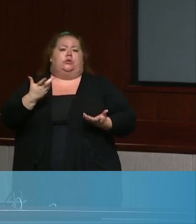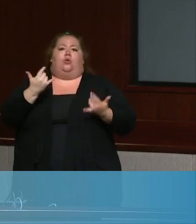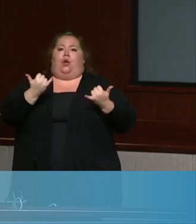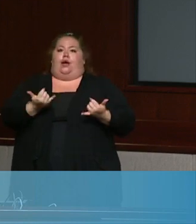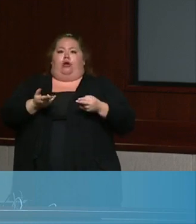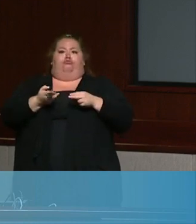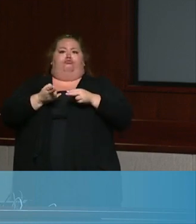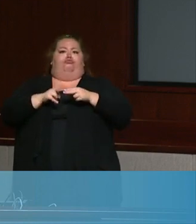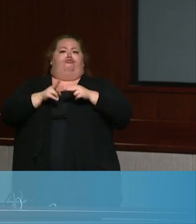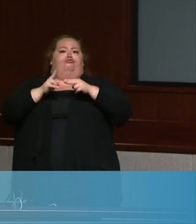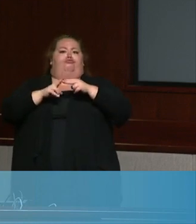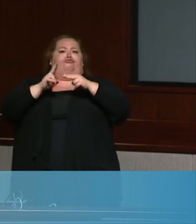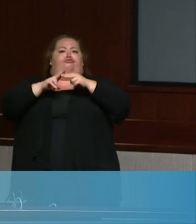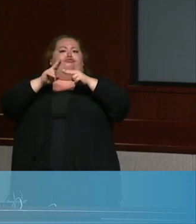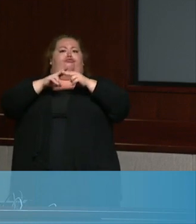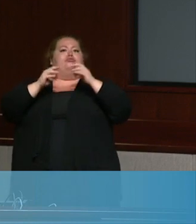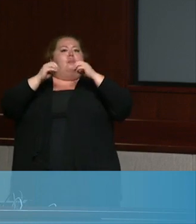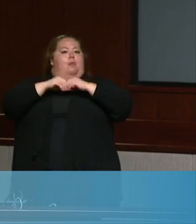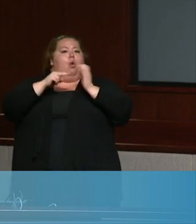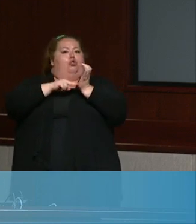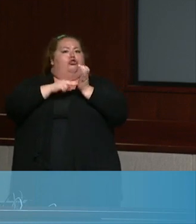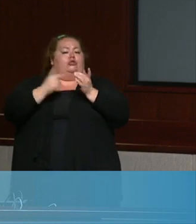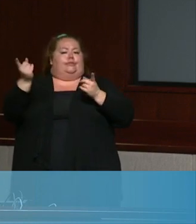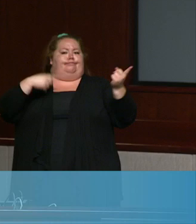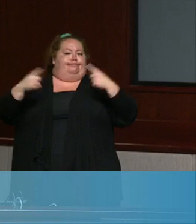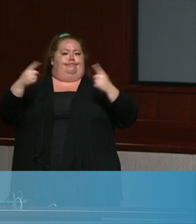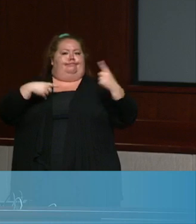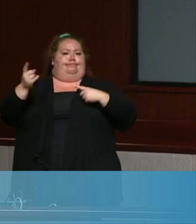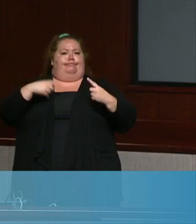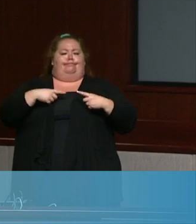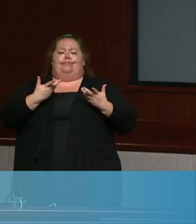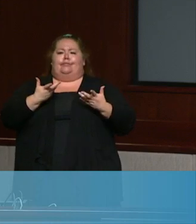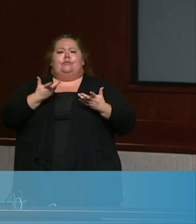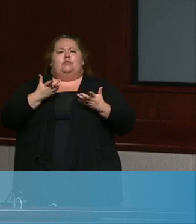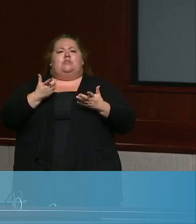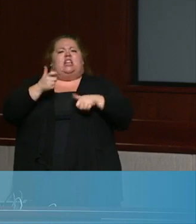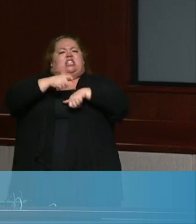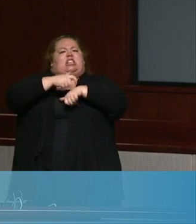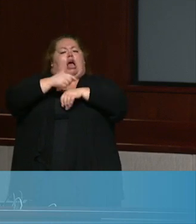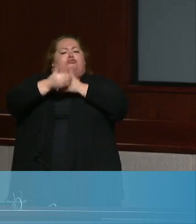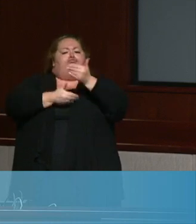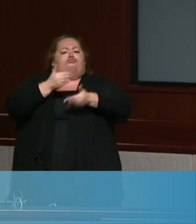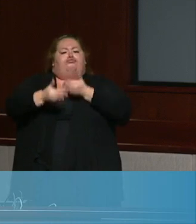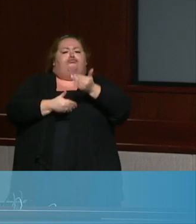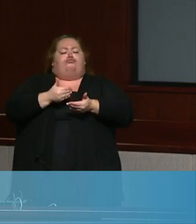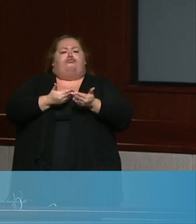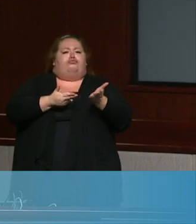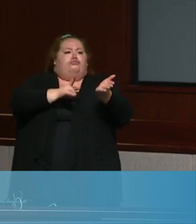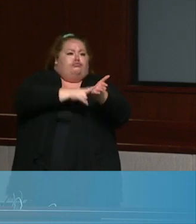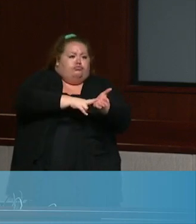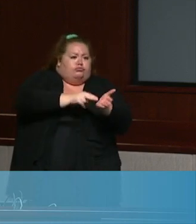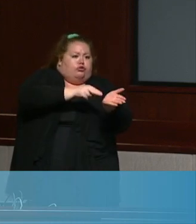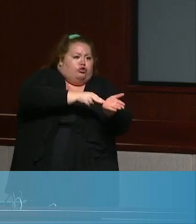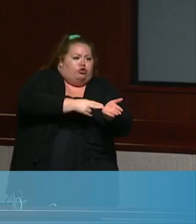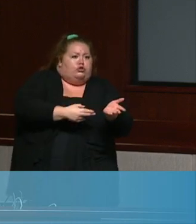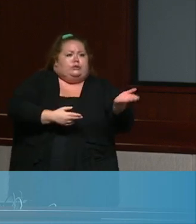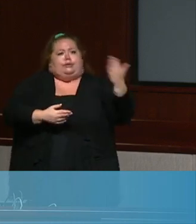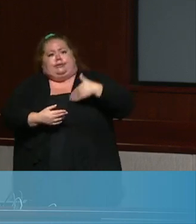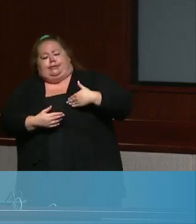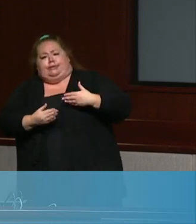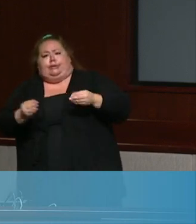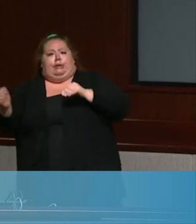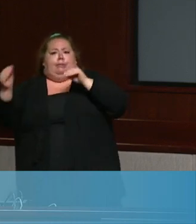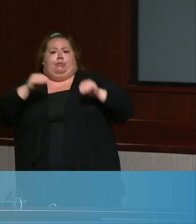It takes them a while to secure those nurses and to ask them to move into Kern County for a while. So